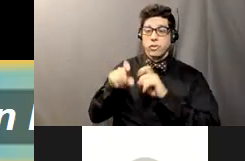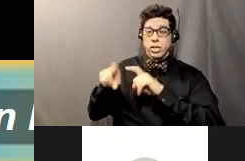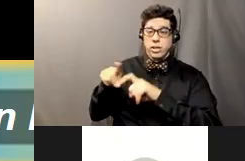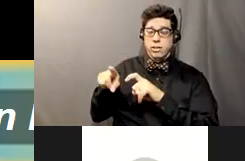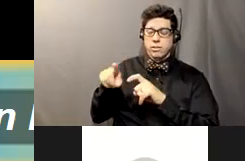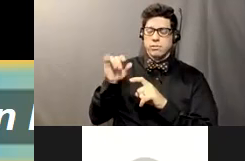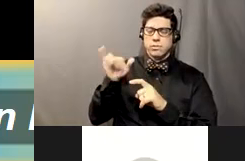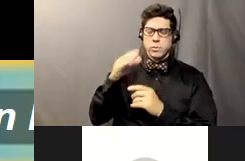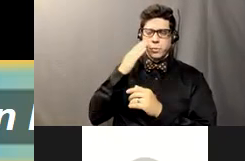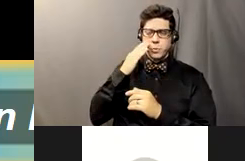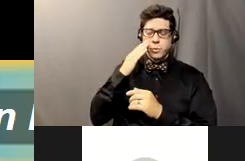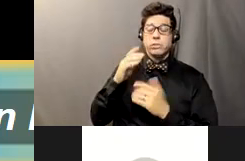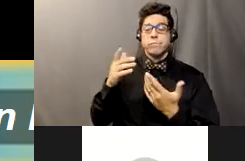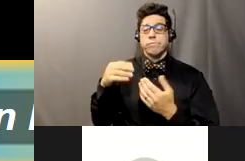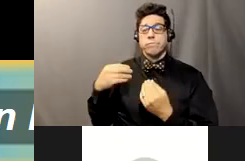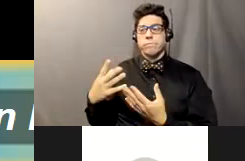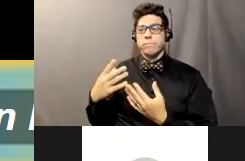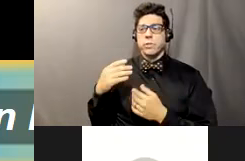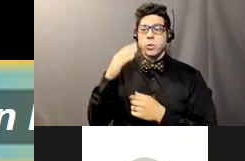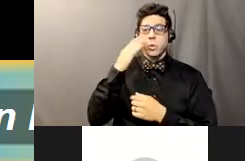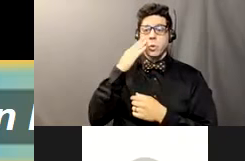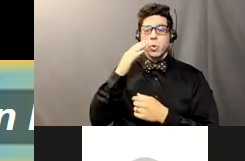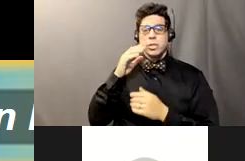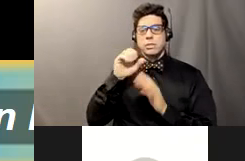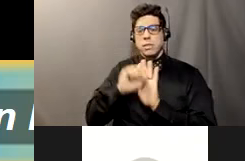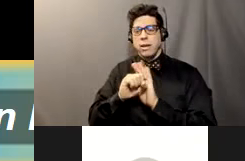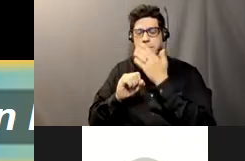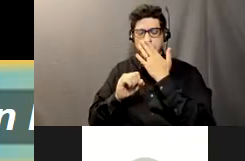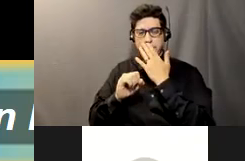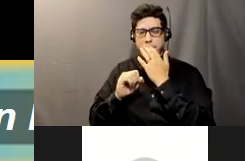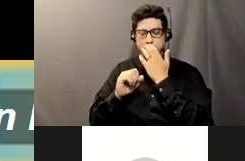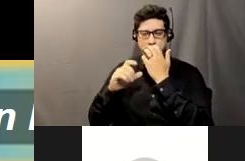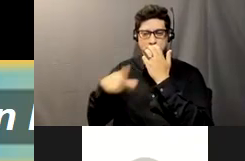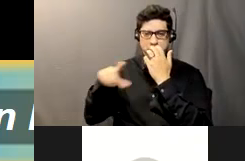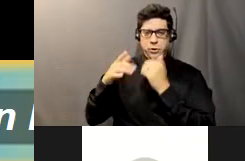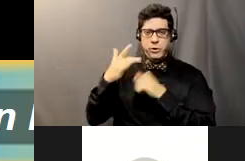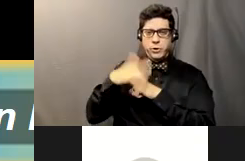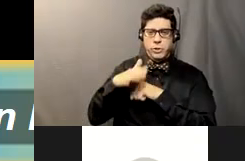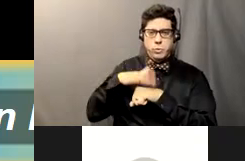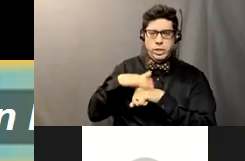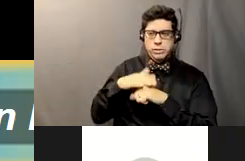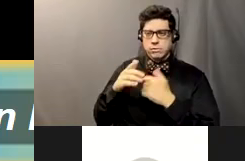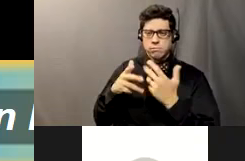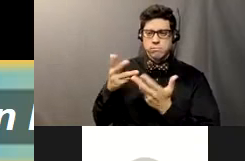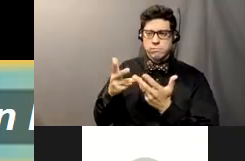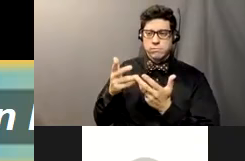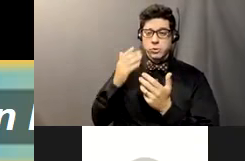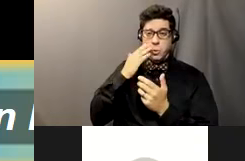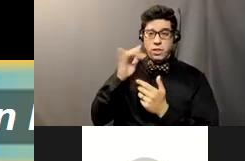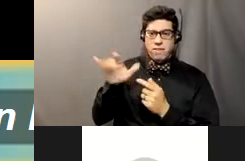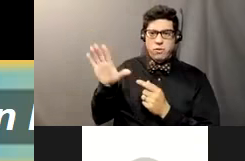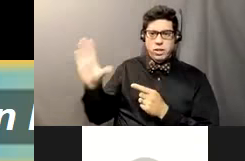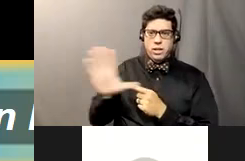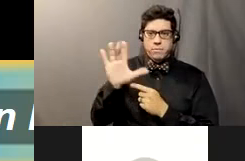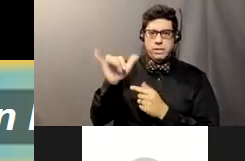provide know the signs information to different community partners. And then I hadn't mentioned yet, but we did produce a short video, and that comes